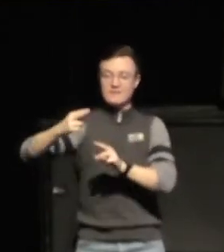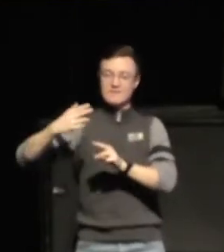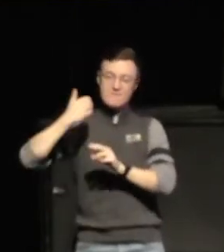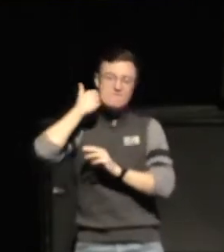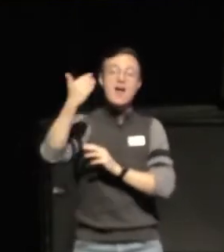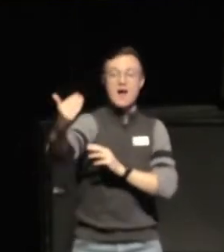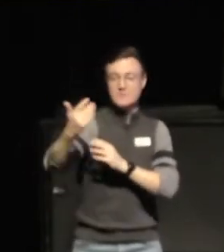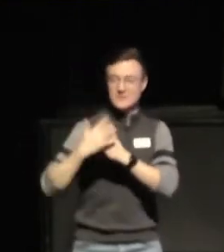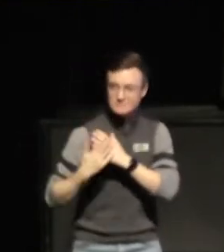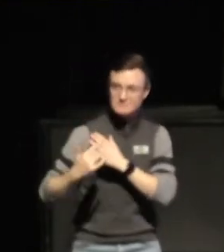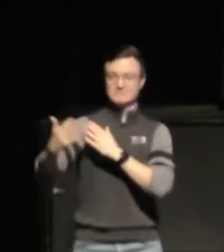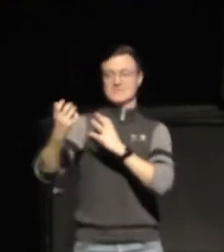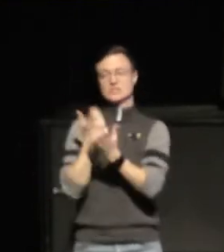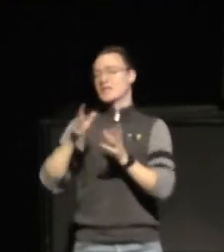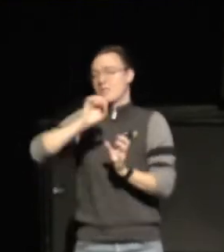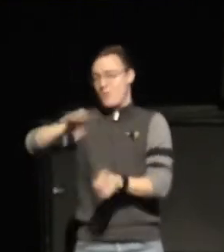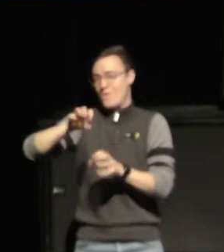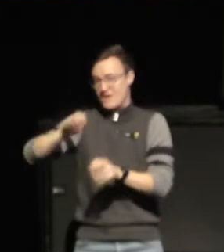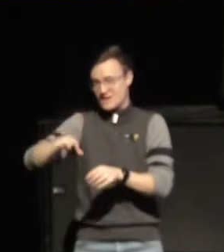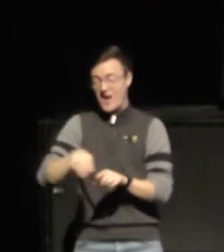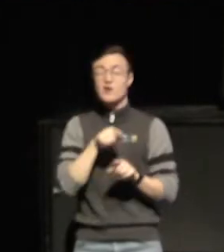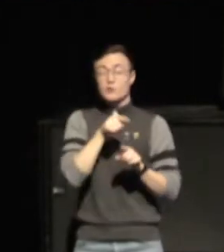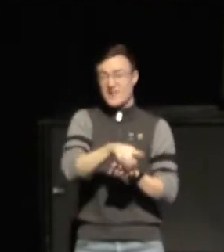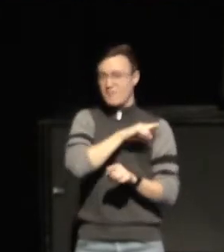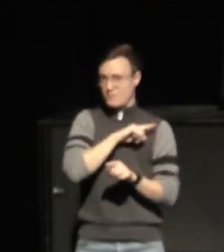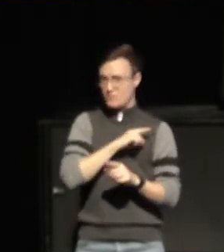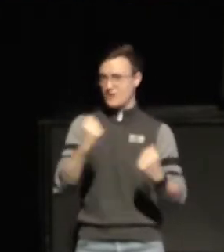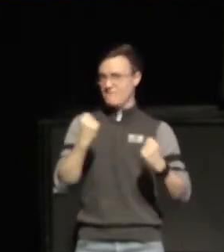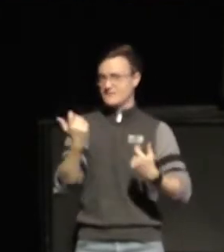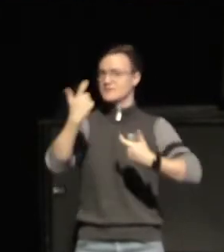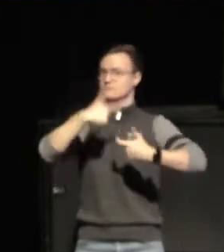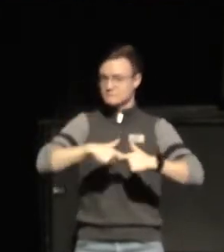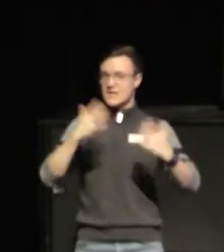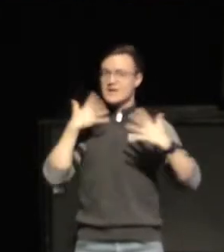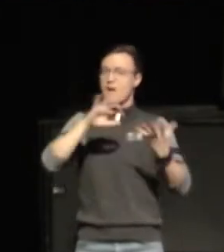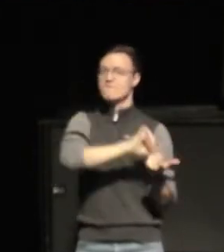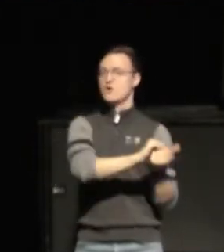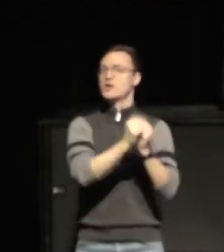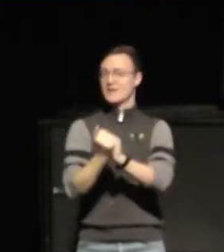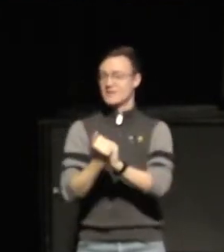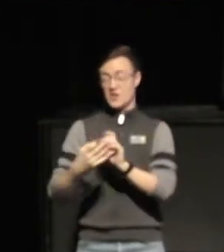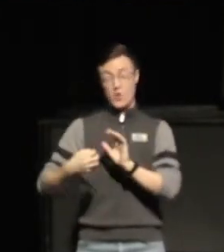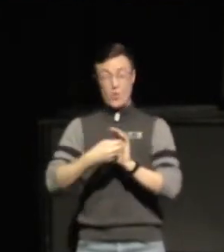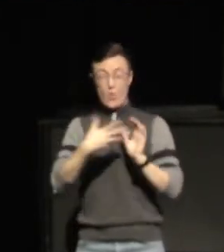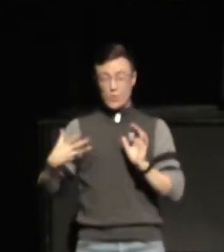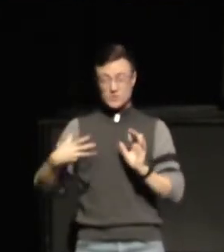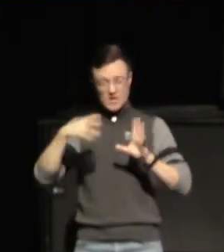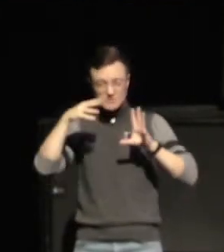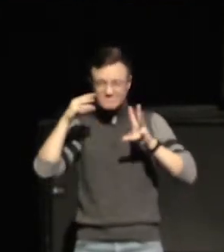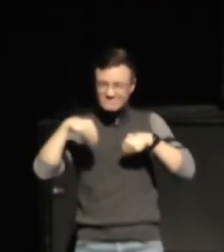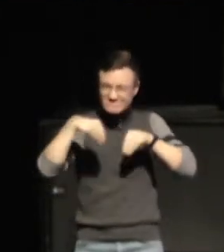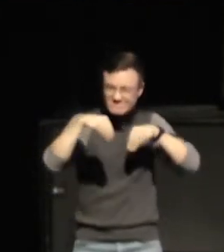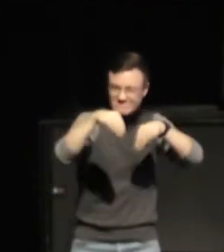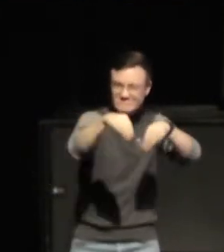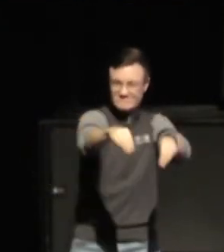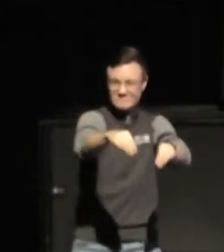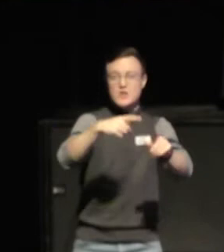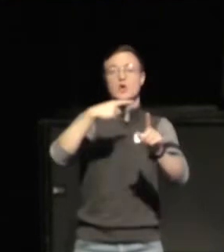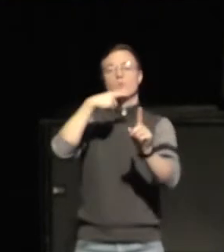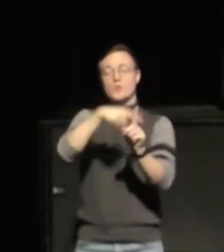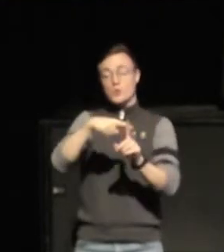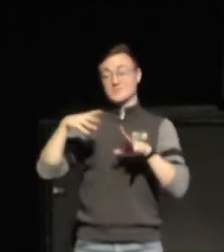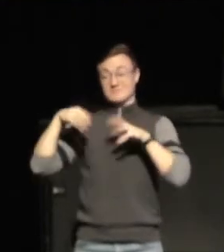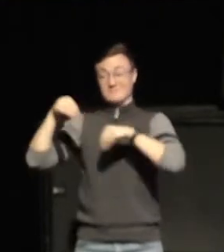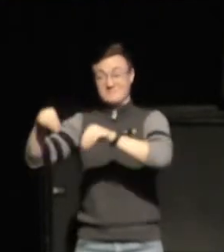very important in the context of climate change, because we see that agriculture and our current models of agro-industrial